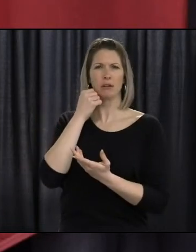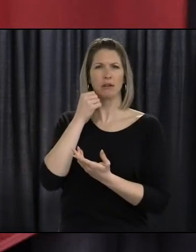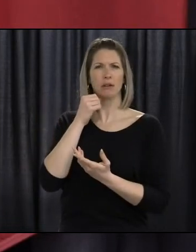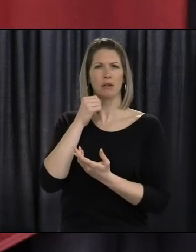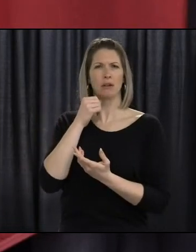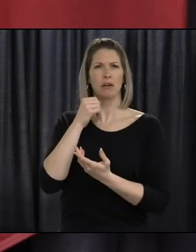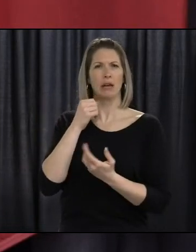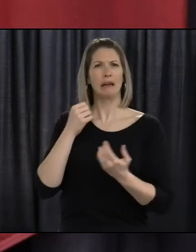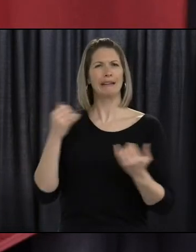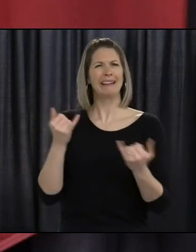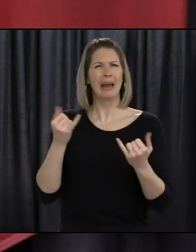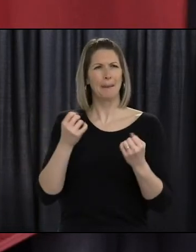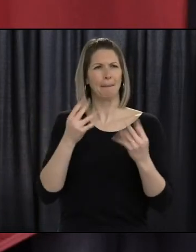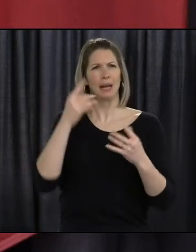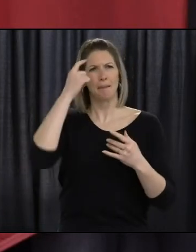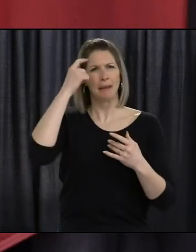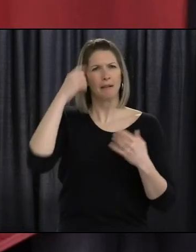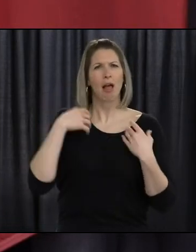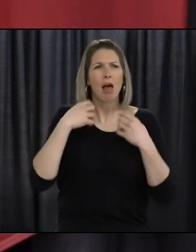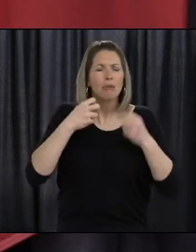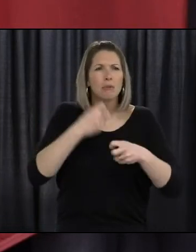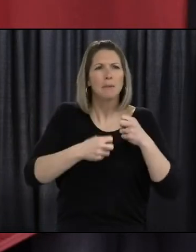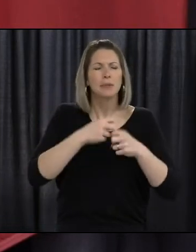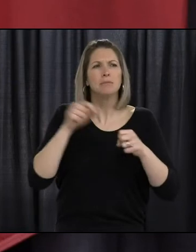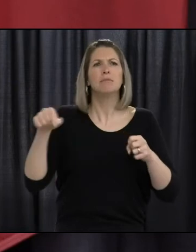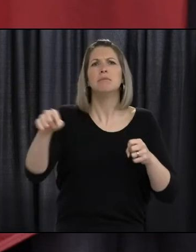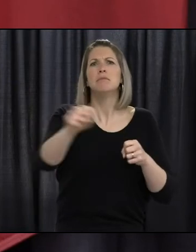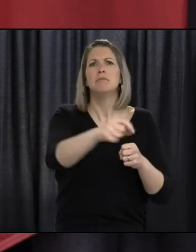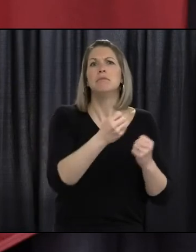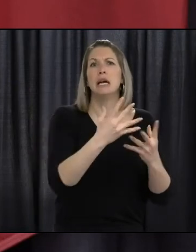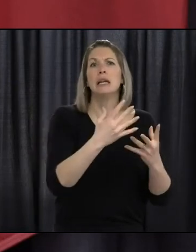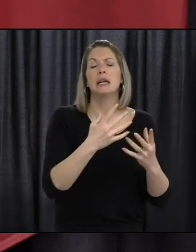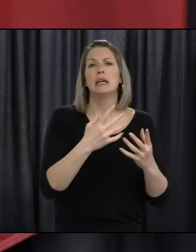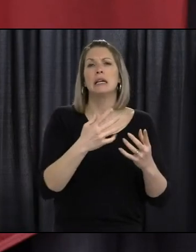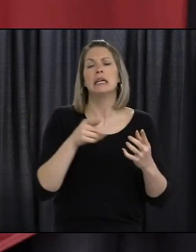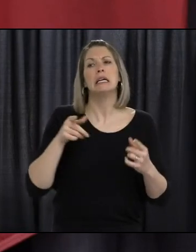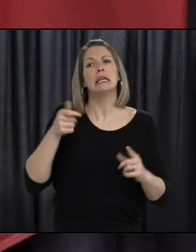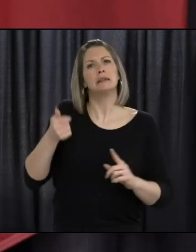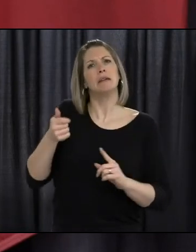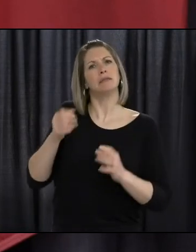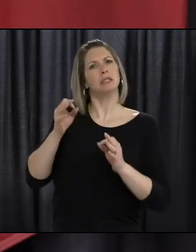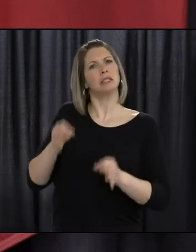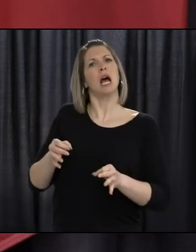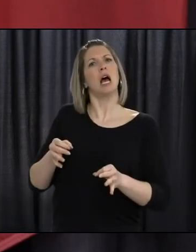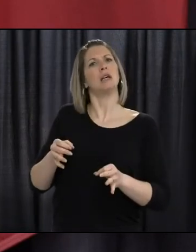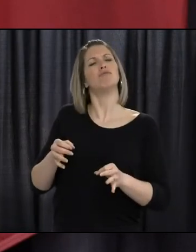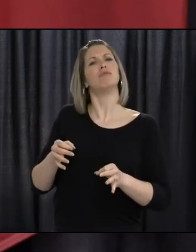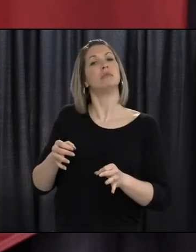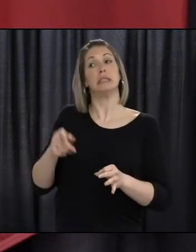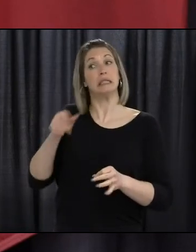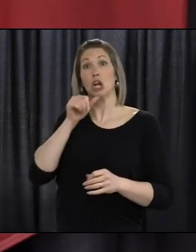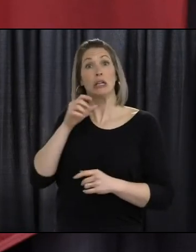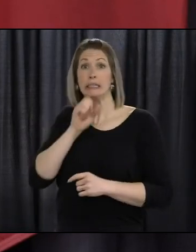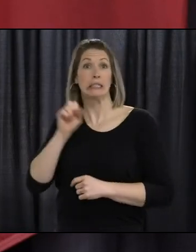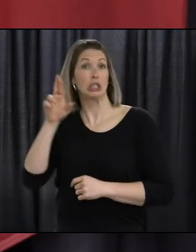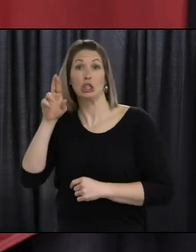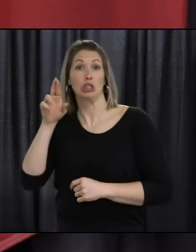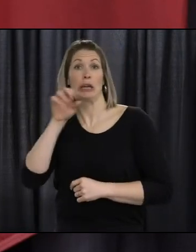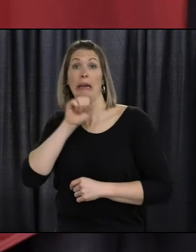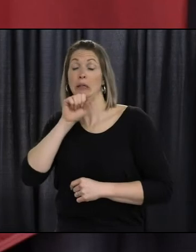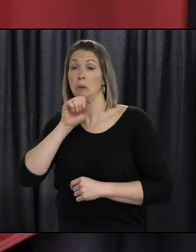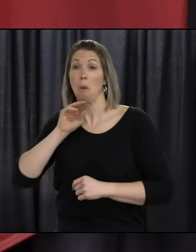in our society today. So for his health and safety, he made a decision, even though he wasn't a senior,